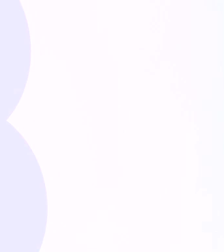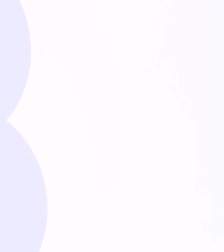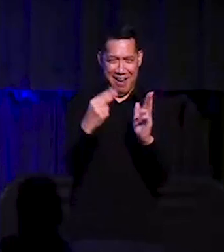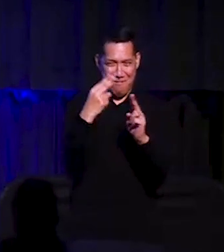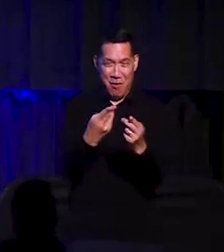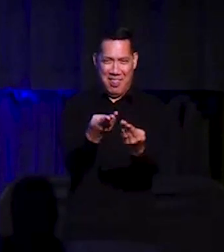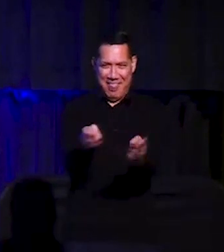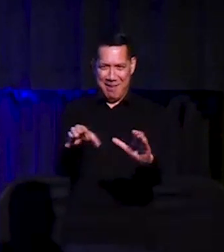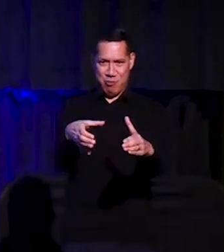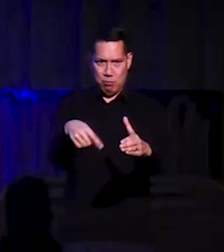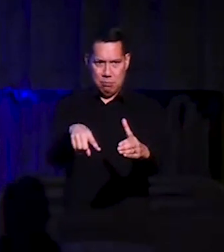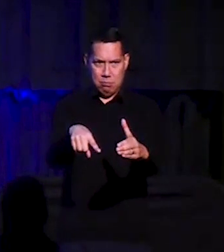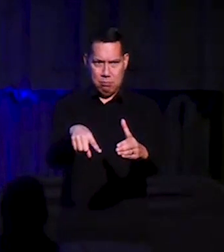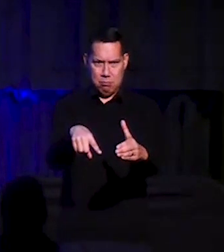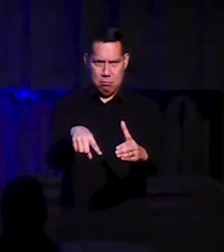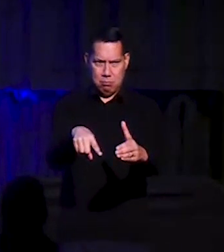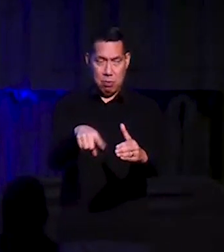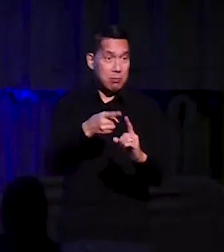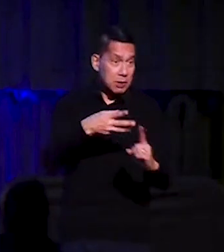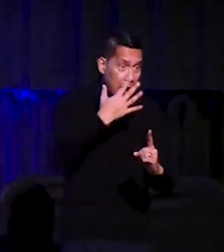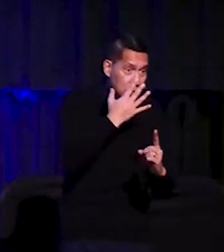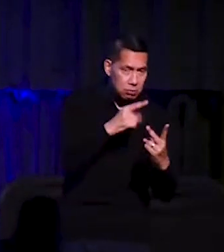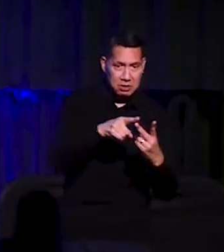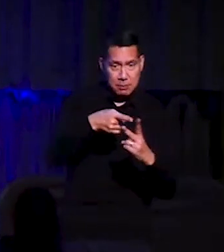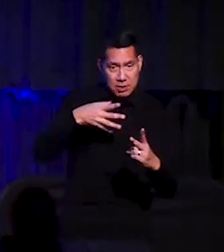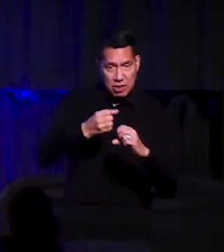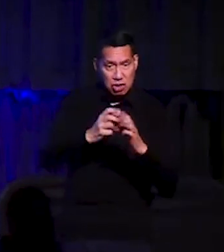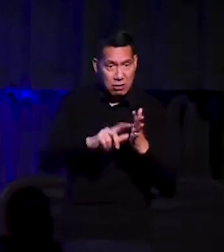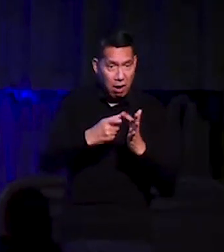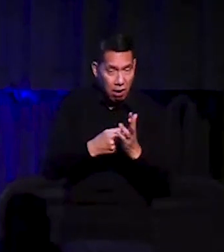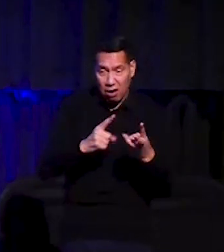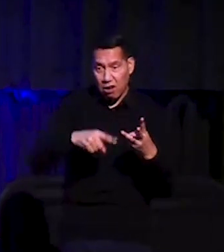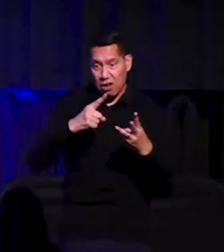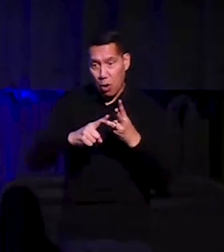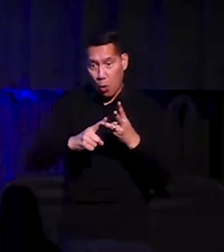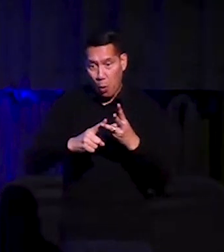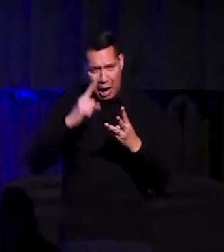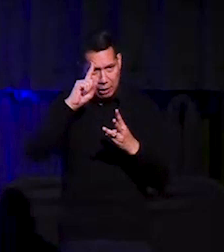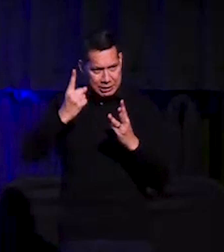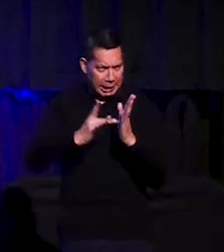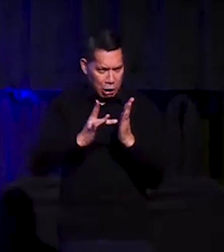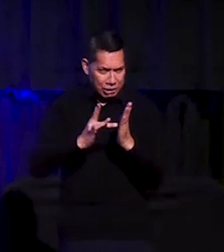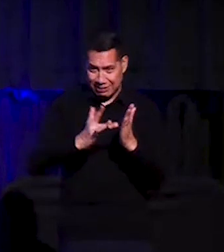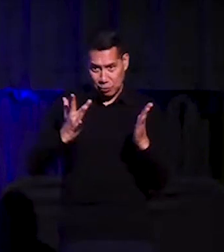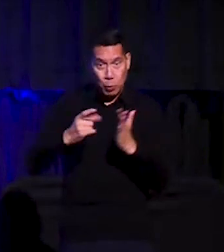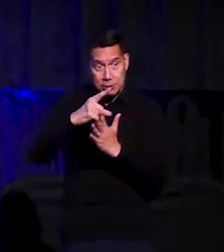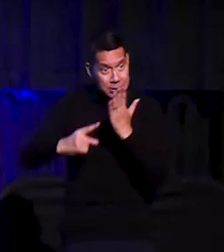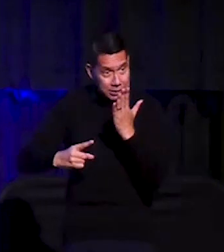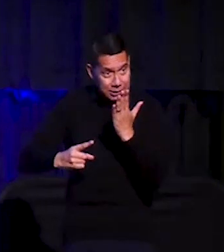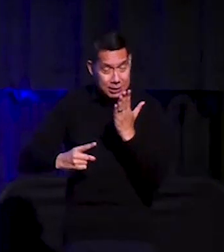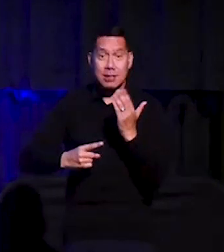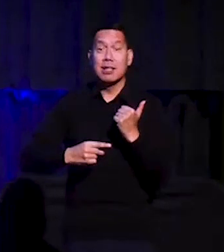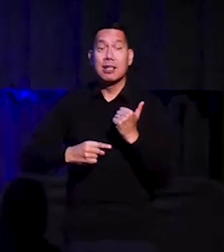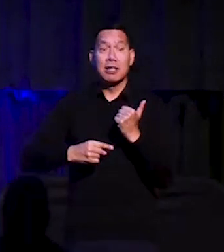best for someone with a certain age group, gender, cultural background, tech literacy, physical abilities, and people who have